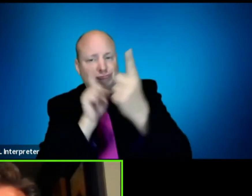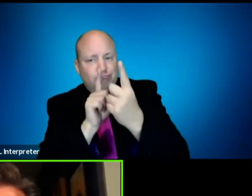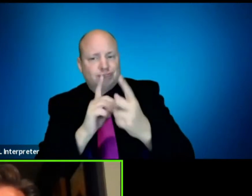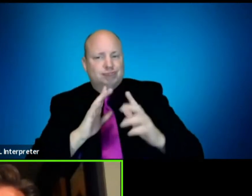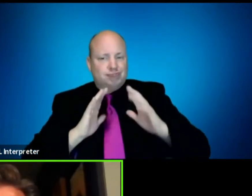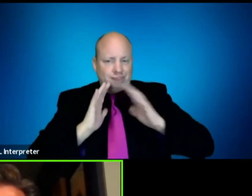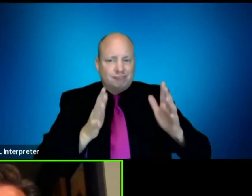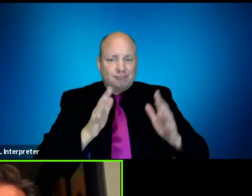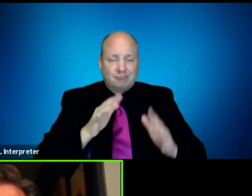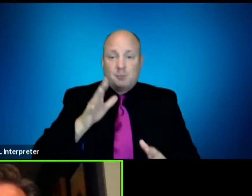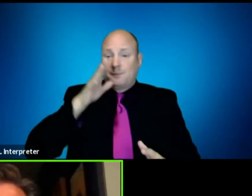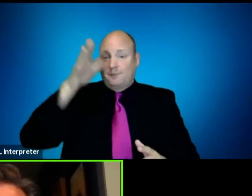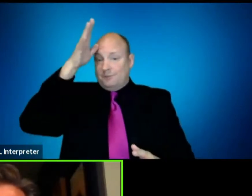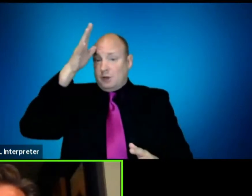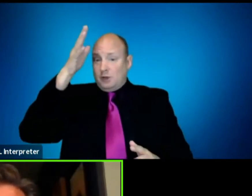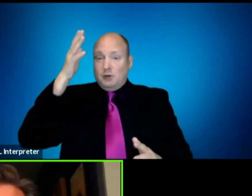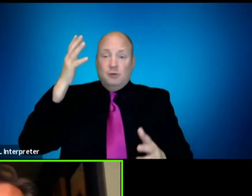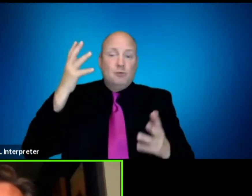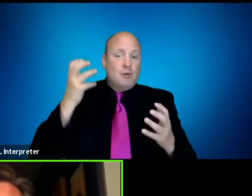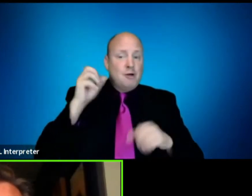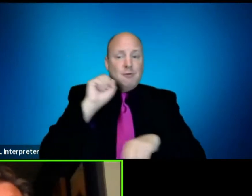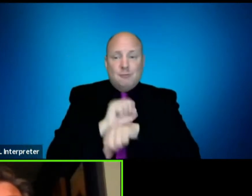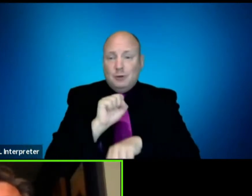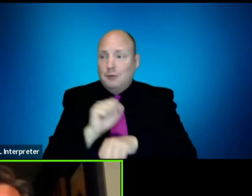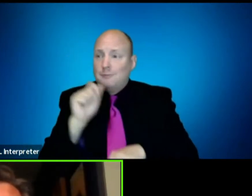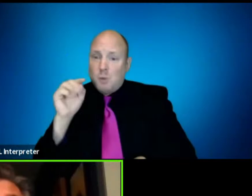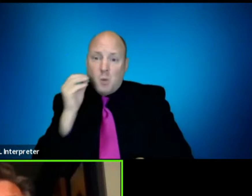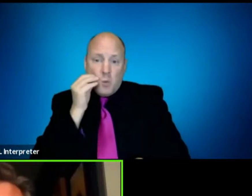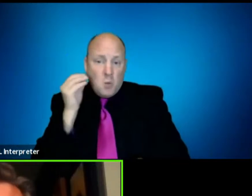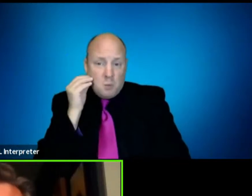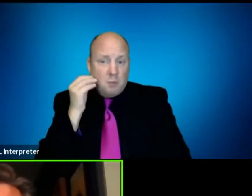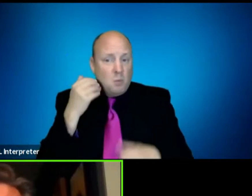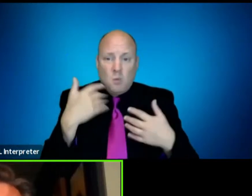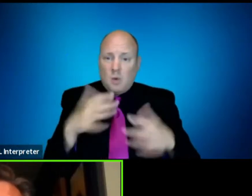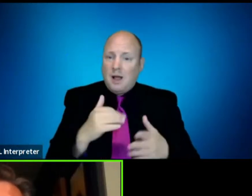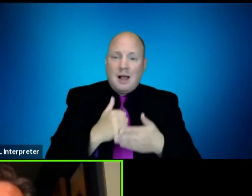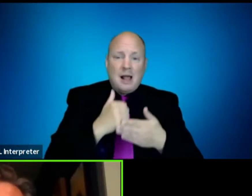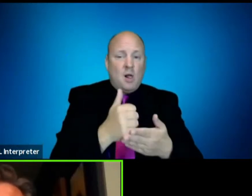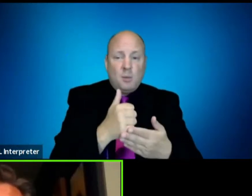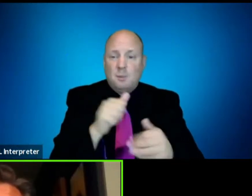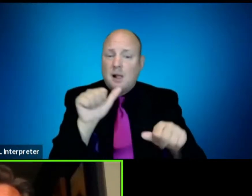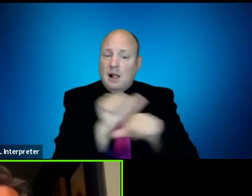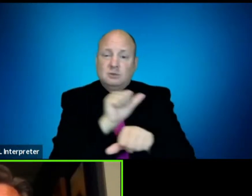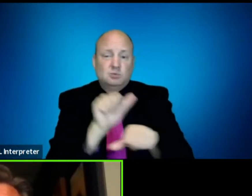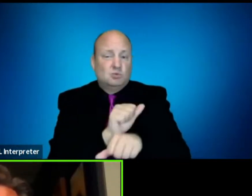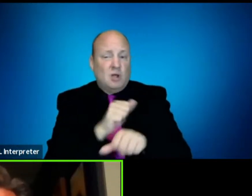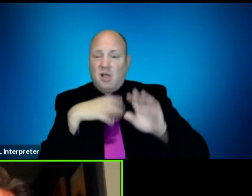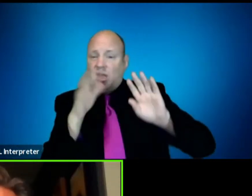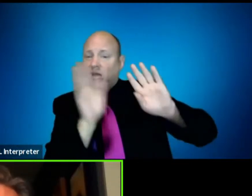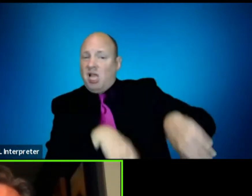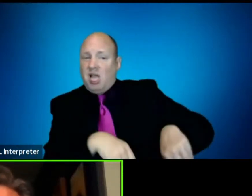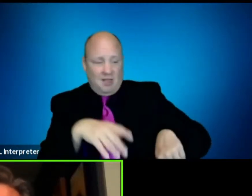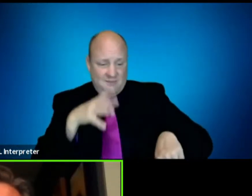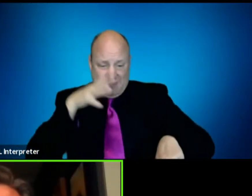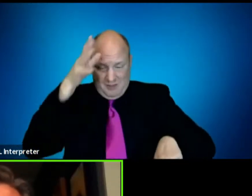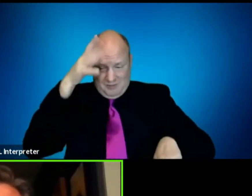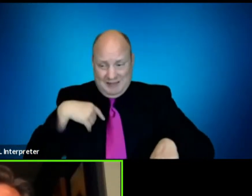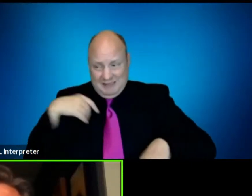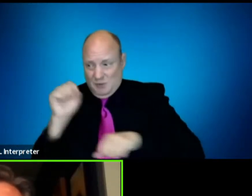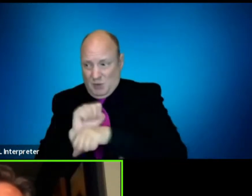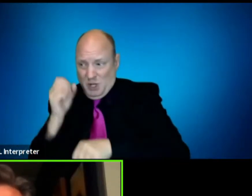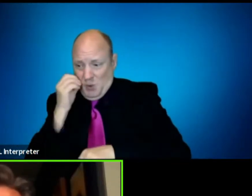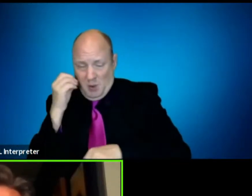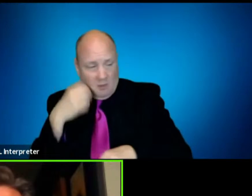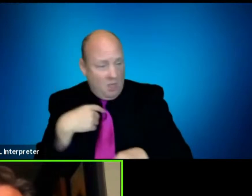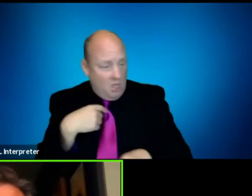help someone with their algebra homework. You may not be selfish. You may not know any kids, but the actions you're taking are going to keep those